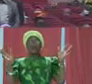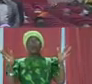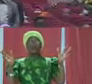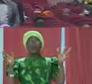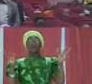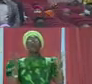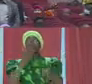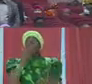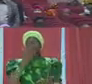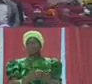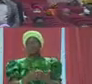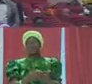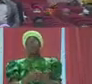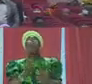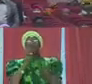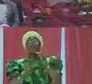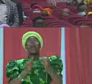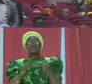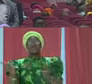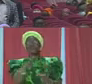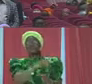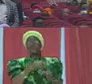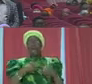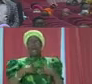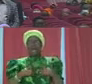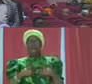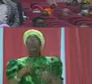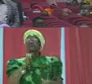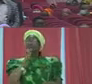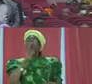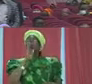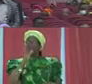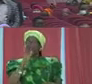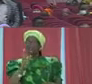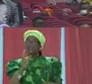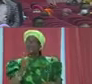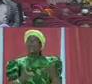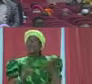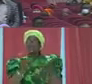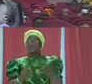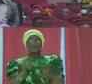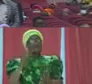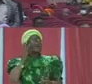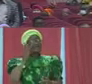Good. If you have not been served wine, will you please shout hallelujah?